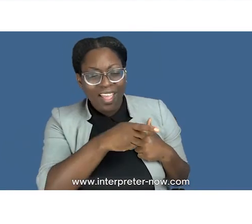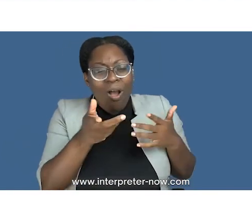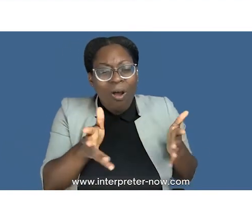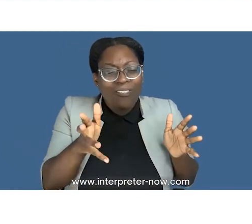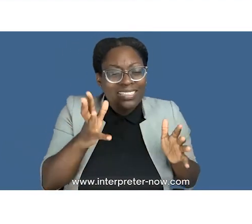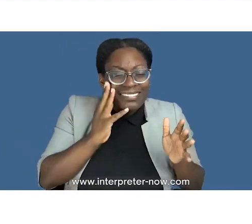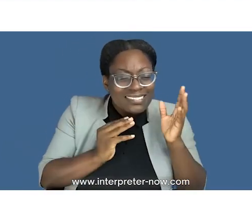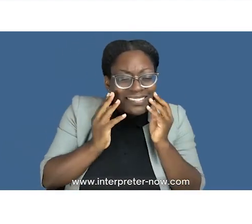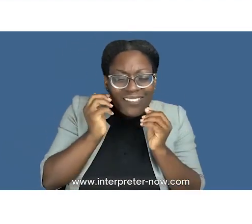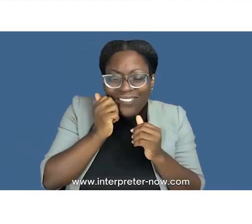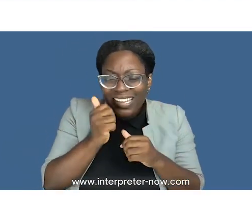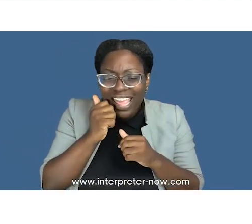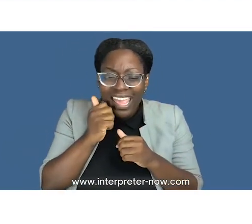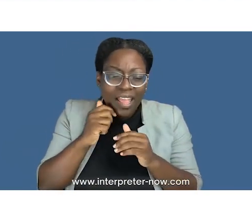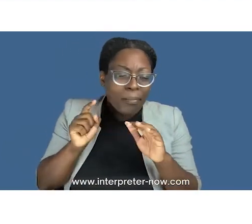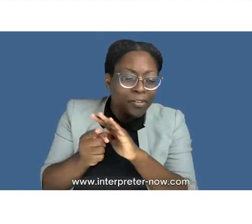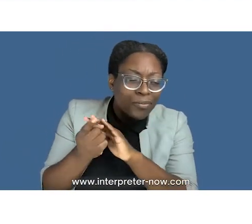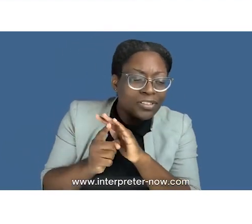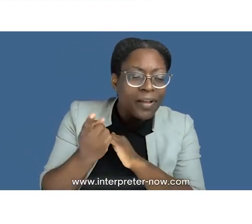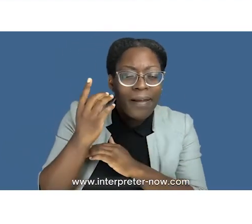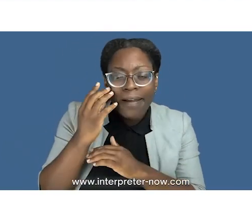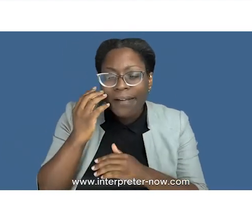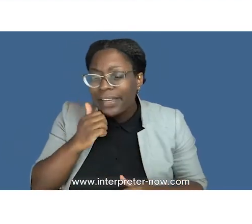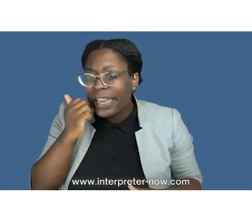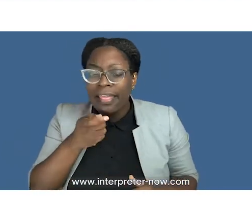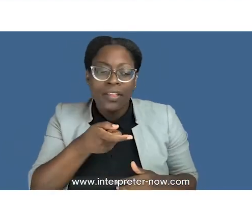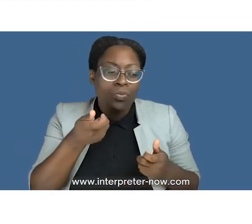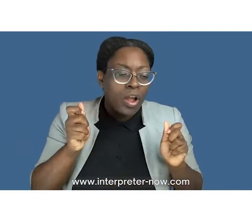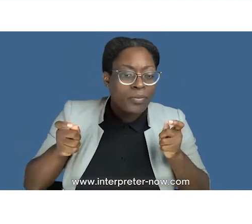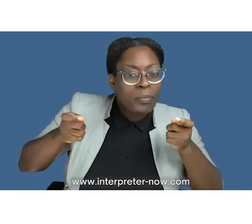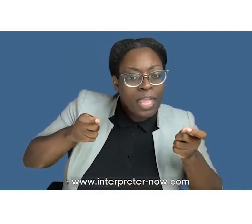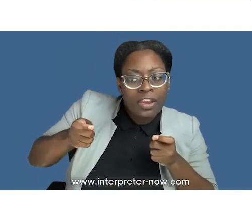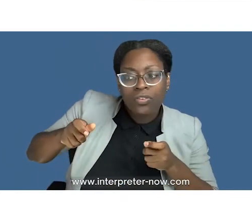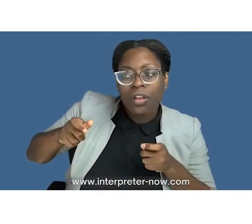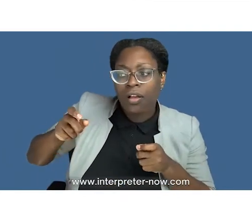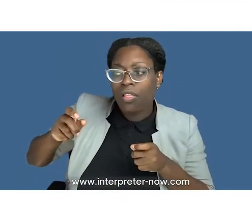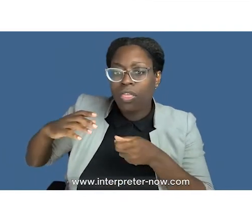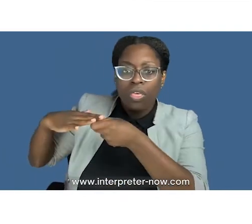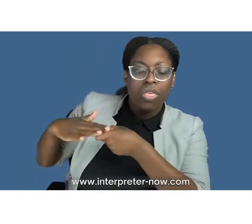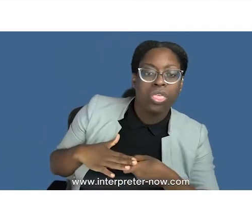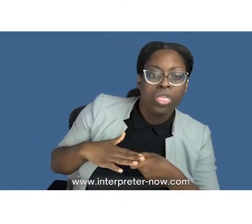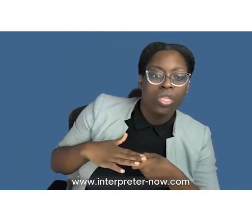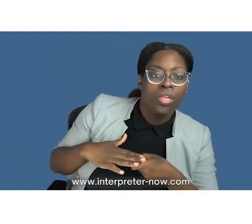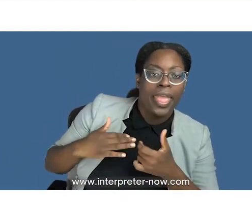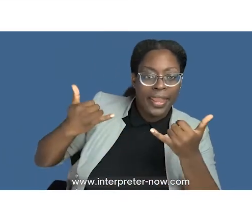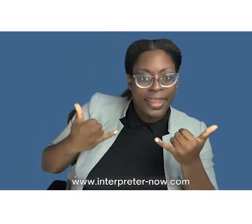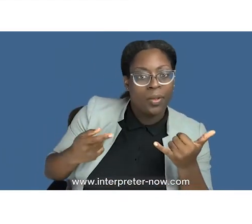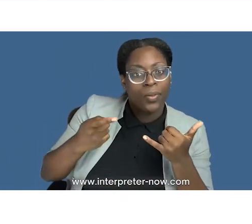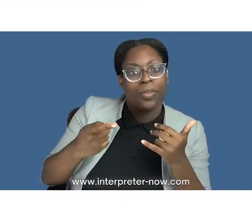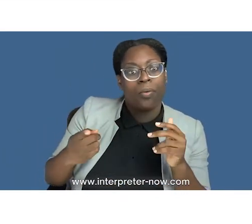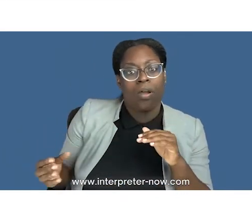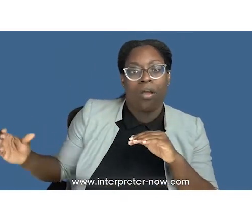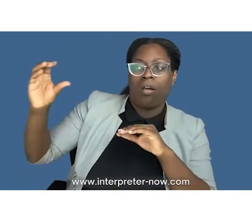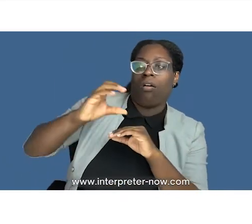burden as well. And so, or additional work as well, I should say. Some people are going to be more open to it than others. So you just ask,